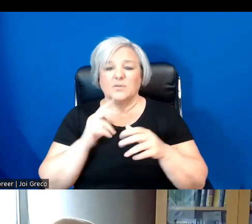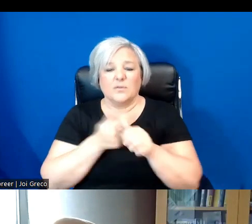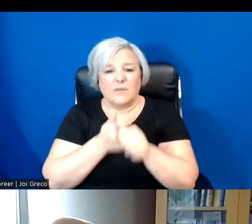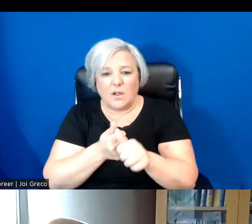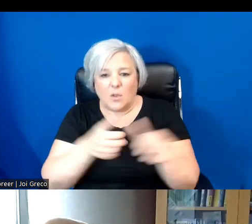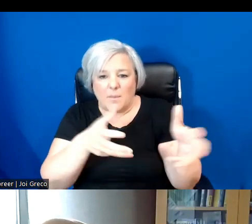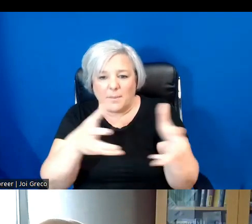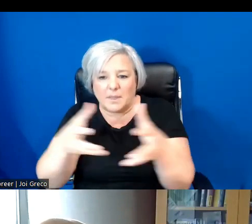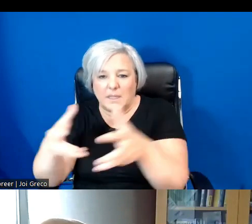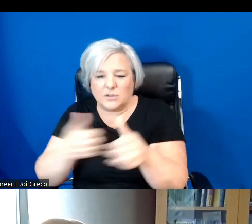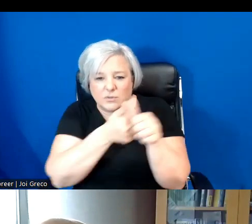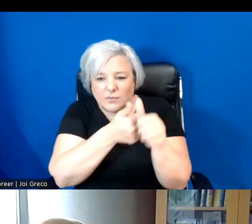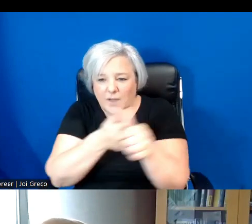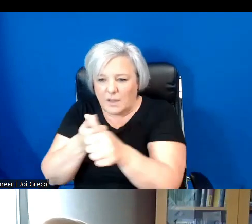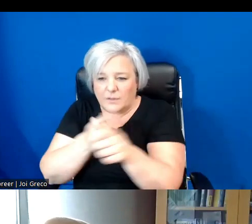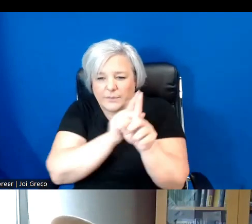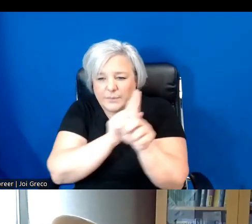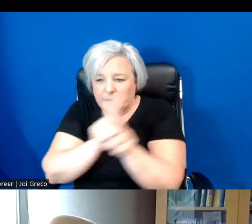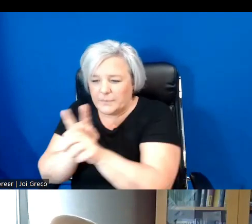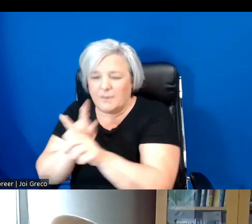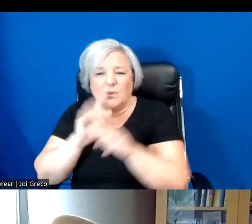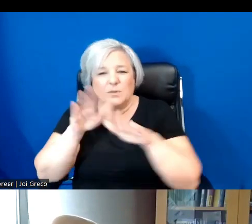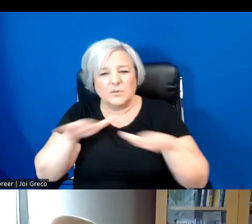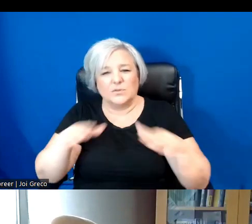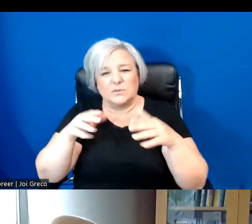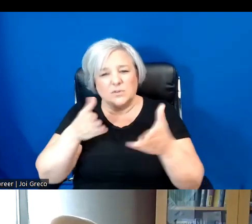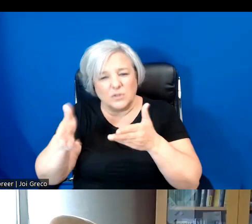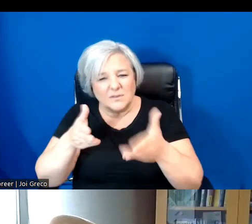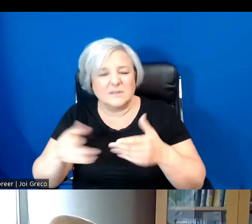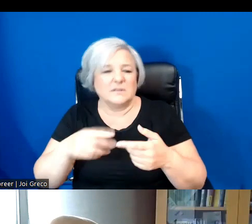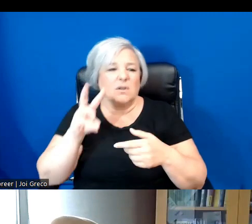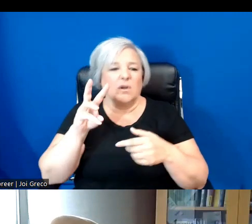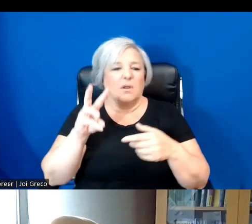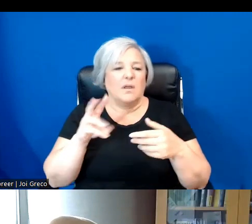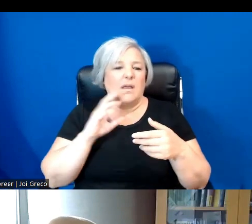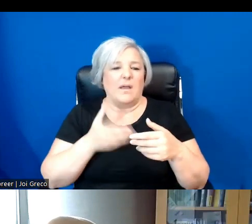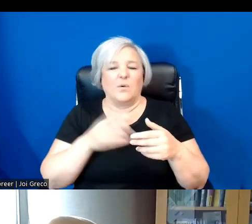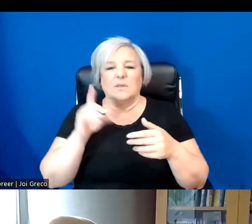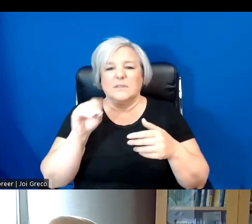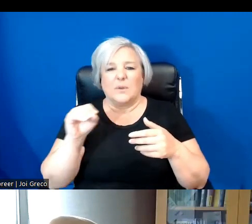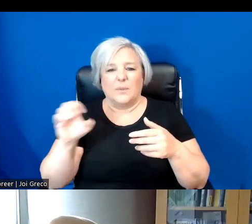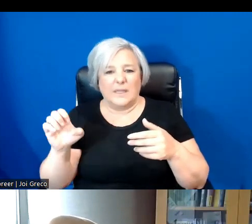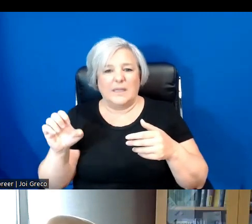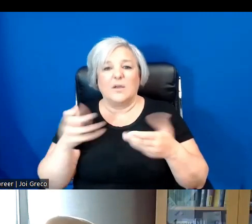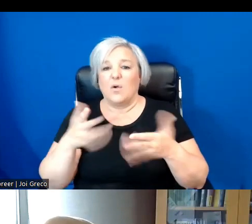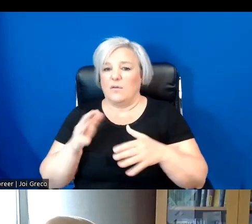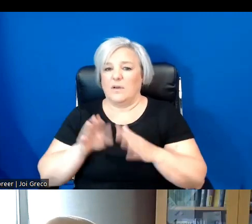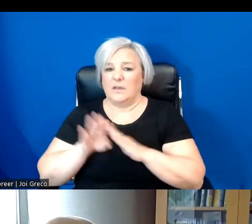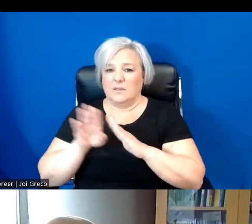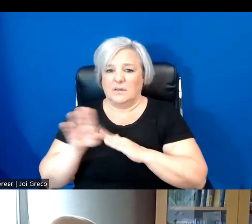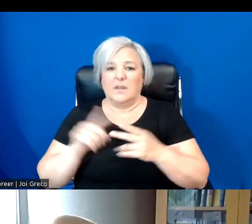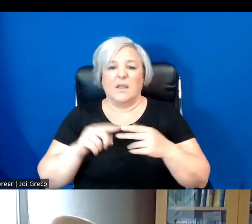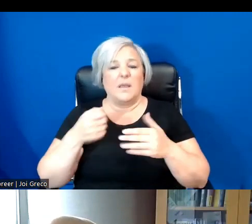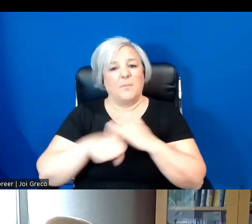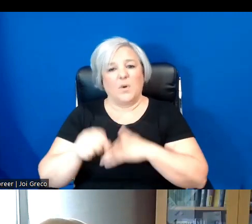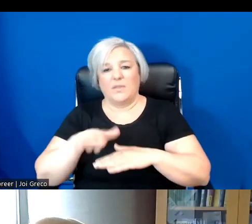over time, our Office of Children's Services, which is our child welfare agency, our Department of Education and Early Development, our birth and death